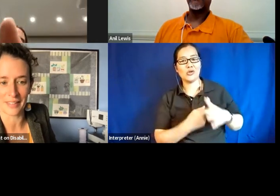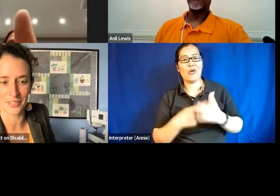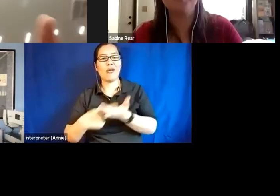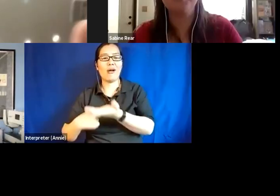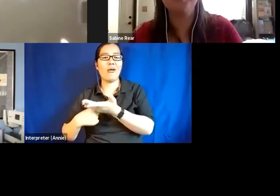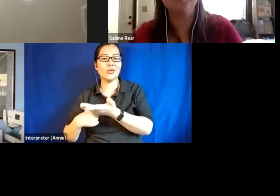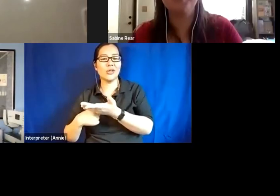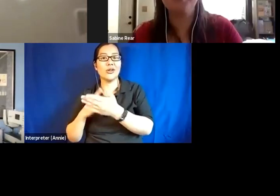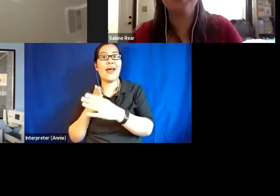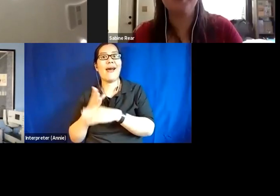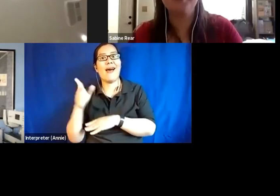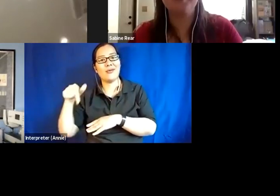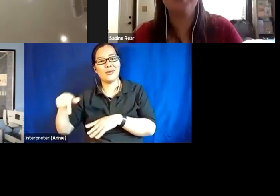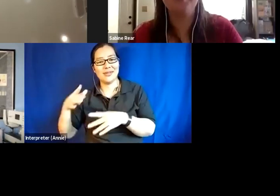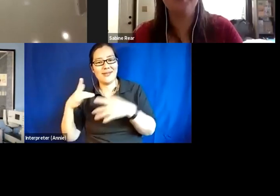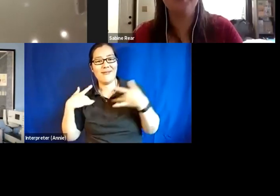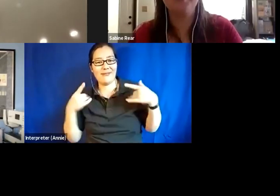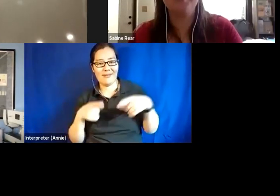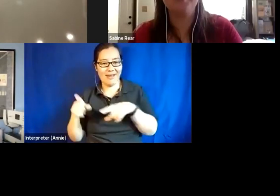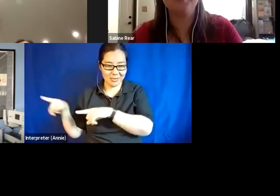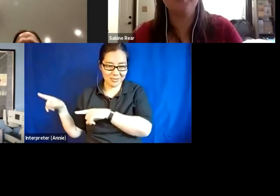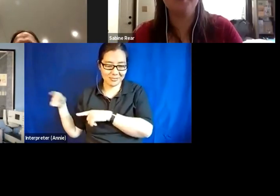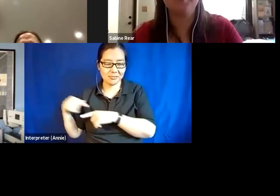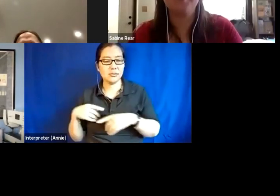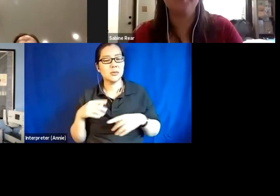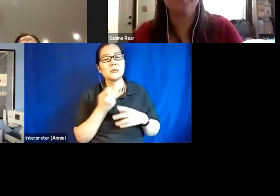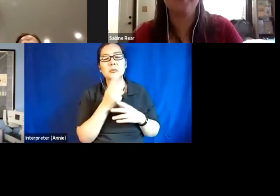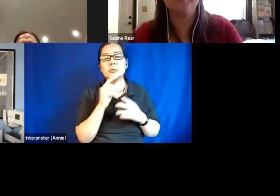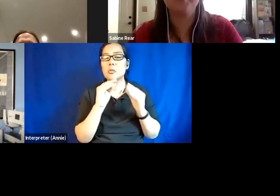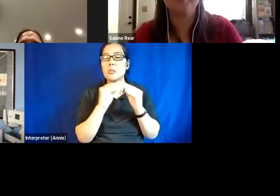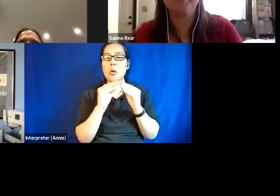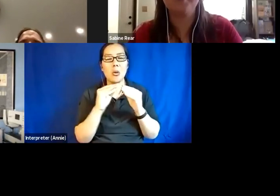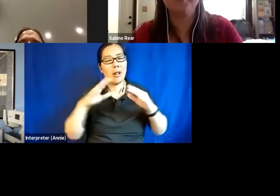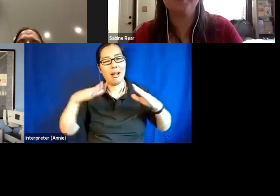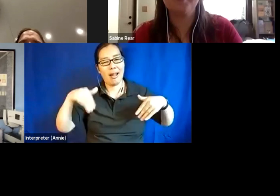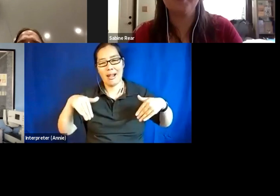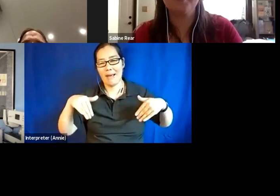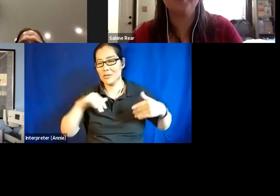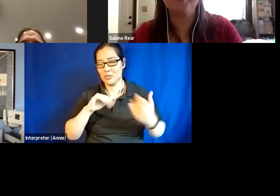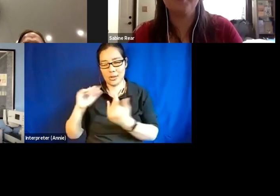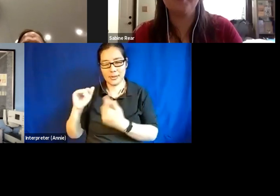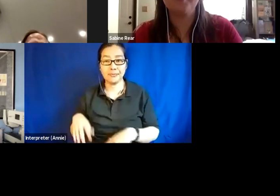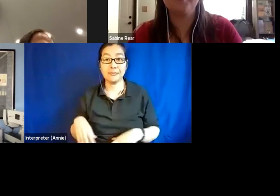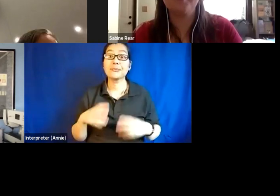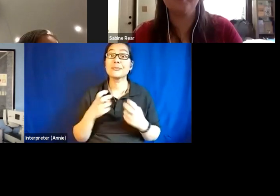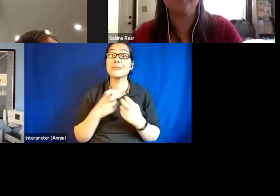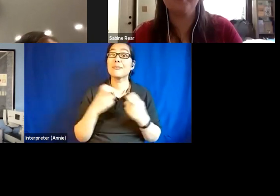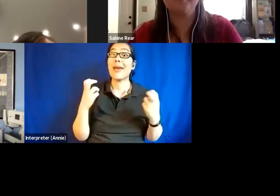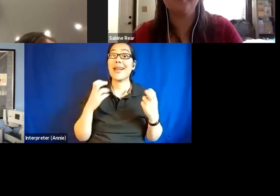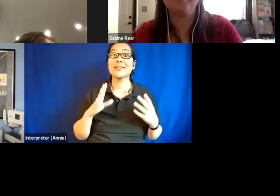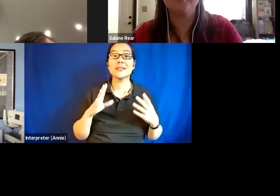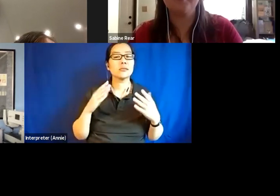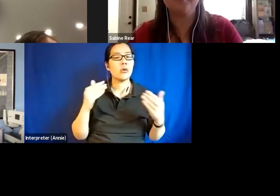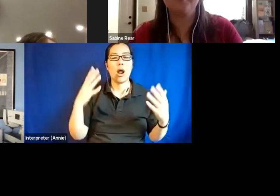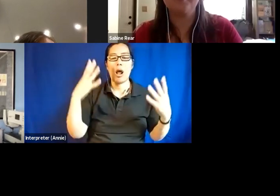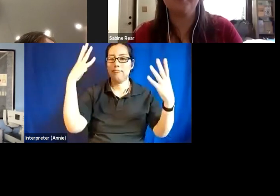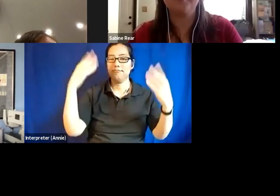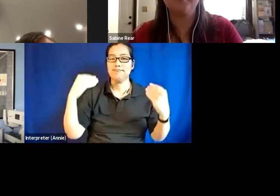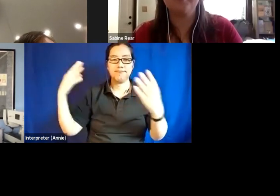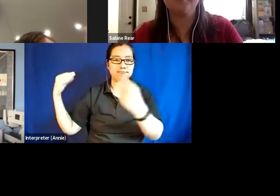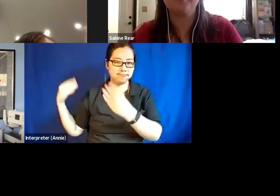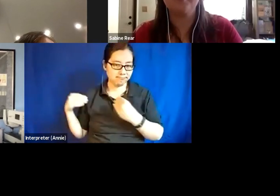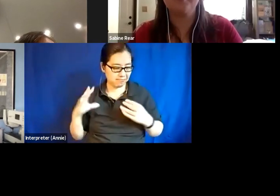uh, after this event, because there were still a few more that we didn't get to, um, to the panelists, go ahead and turn off your video.